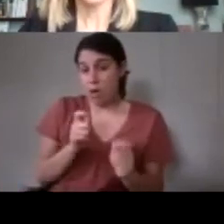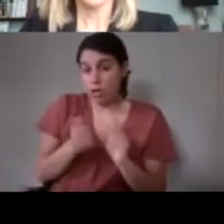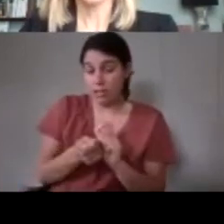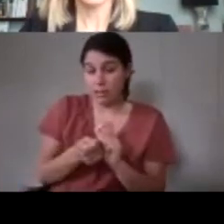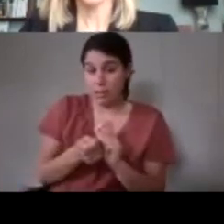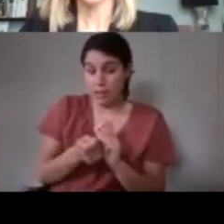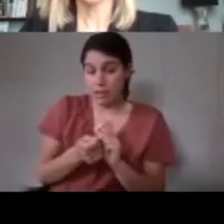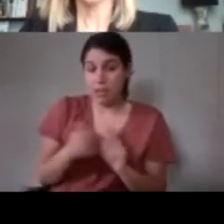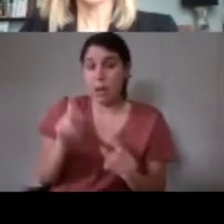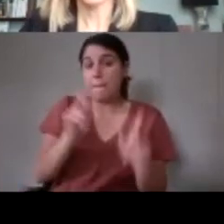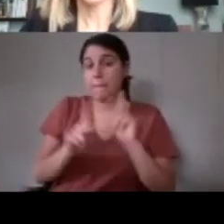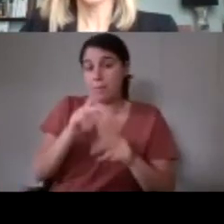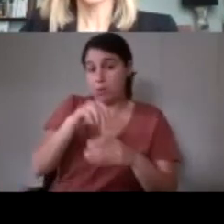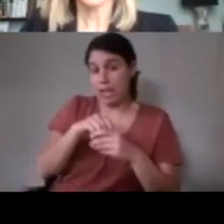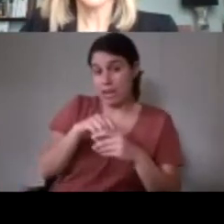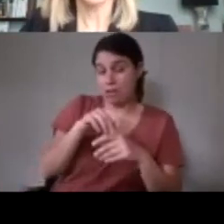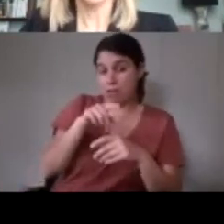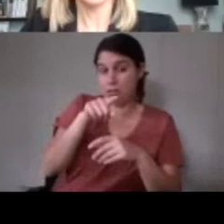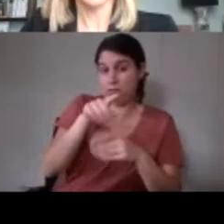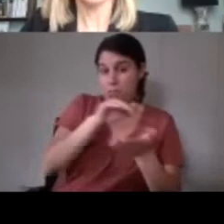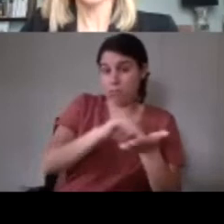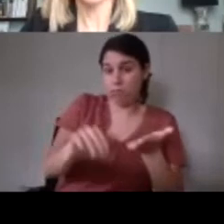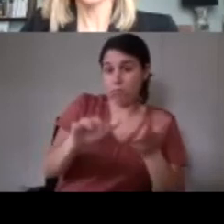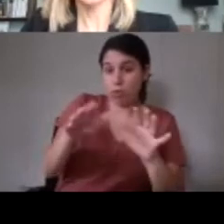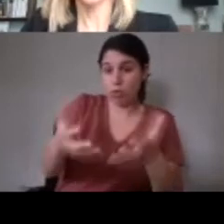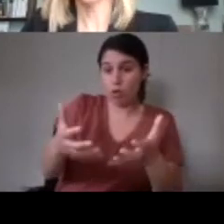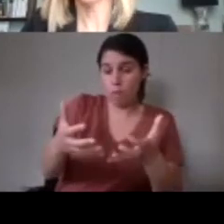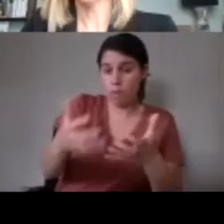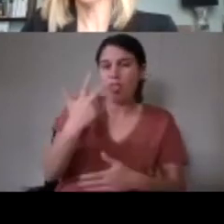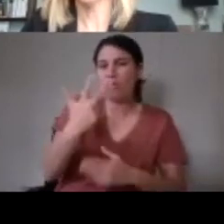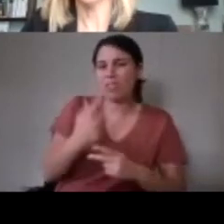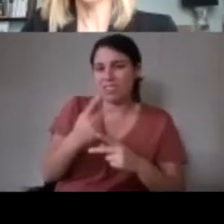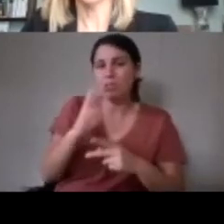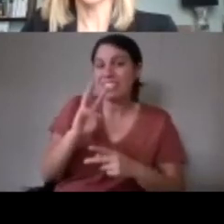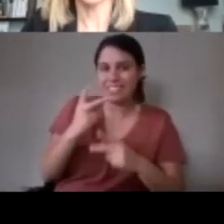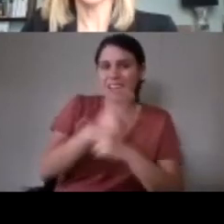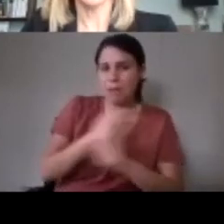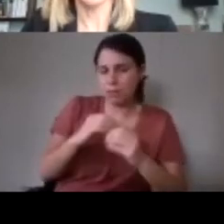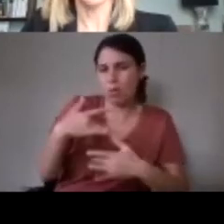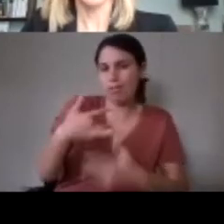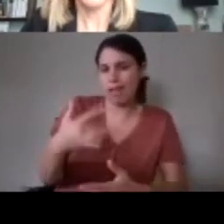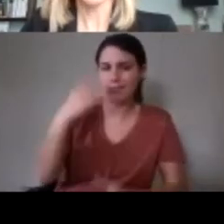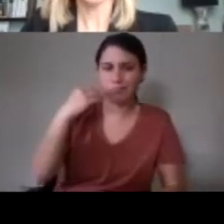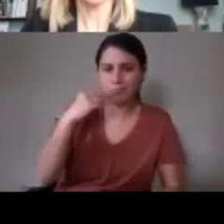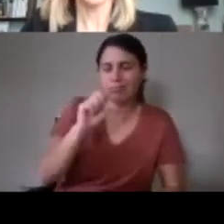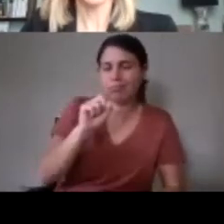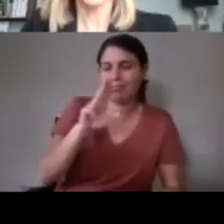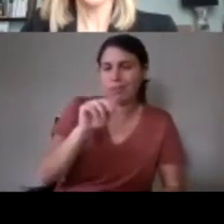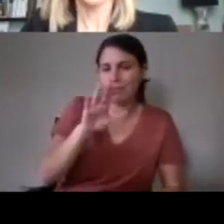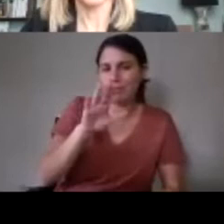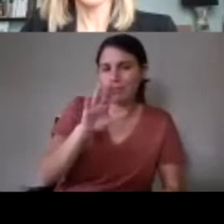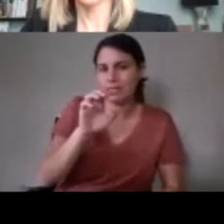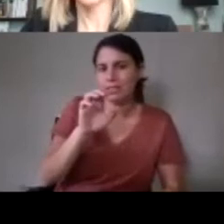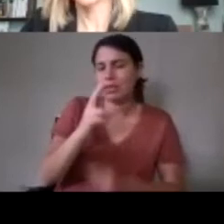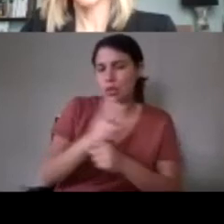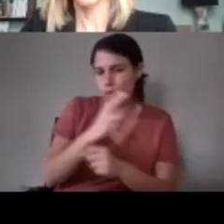individuals who are in the reentry group were more than 6 times more likely to experience a substance use disorder related hospitalization